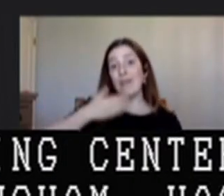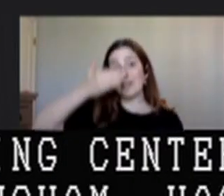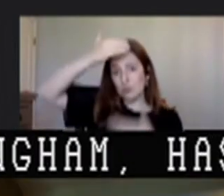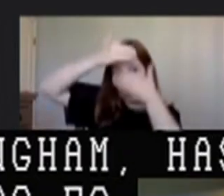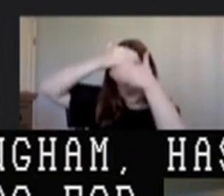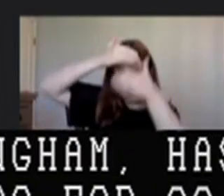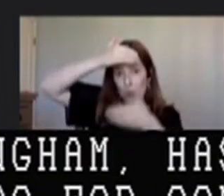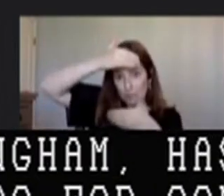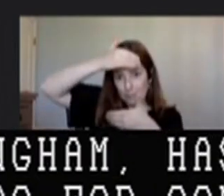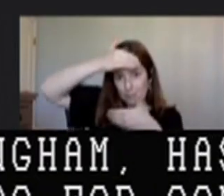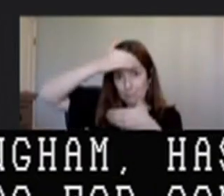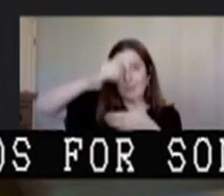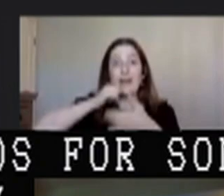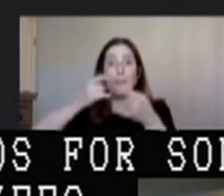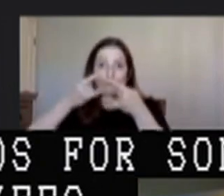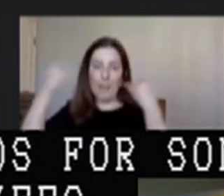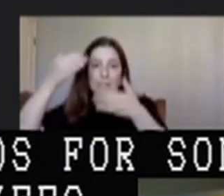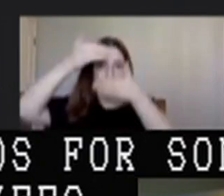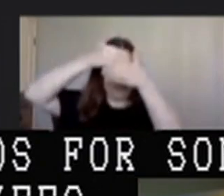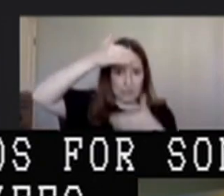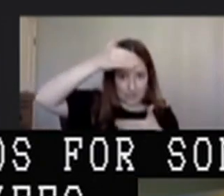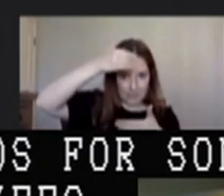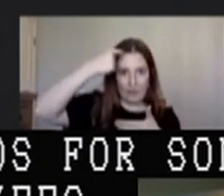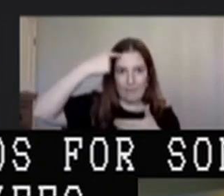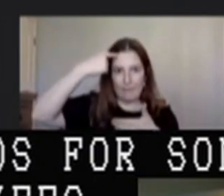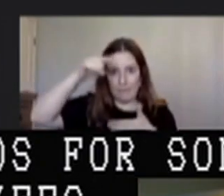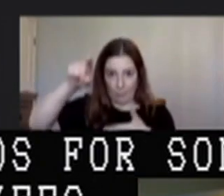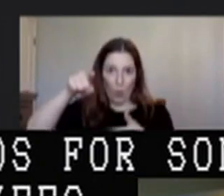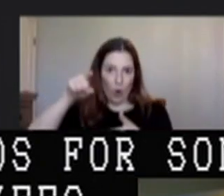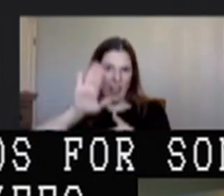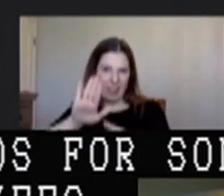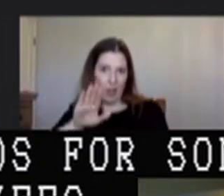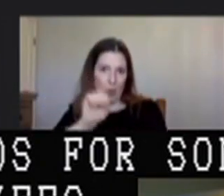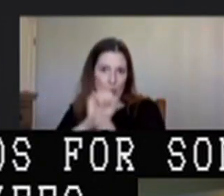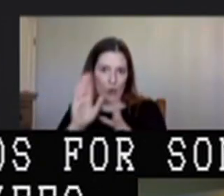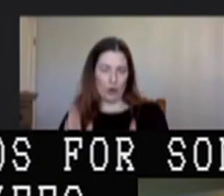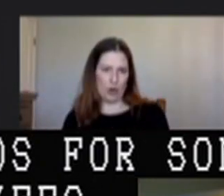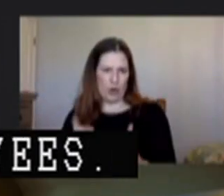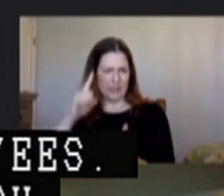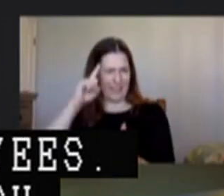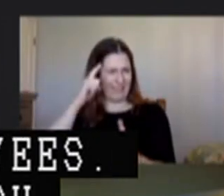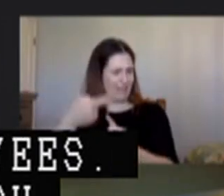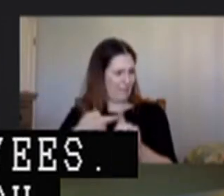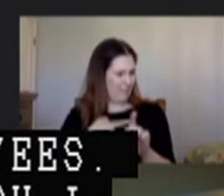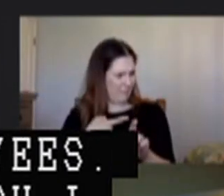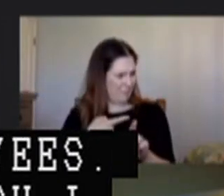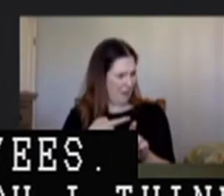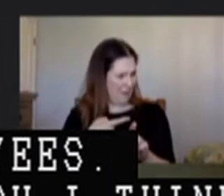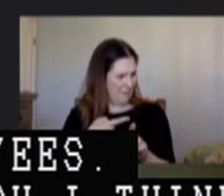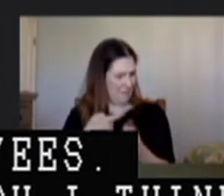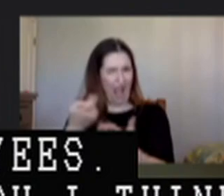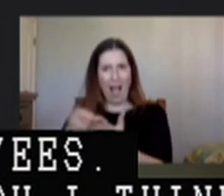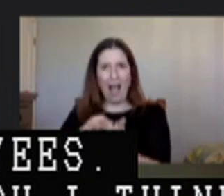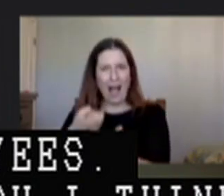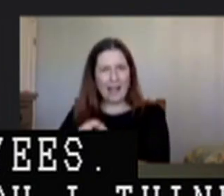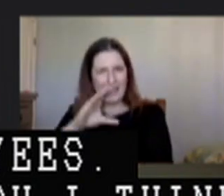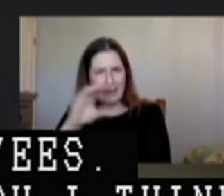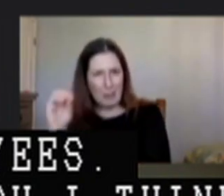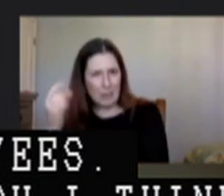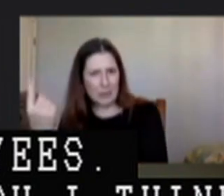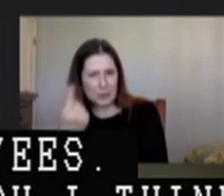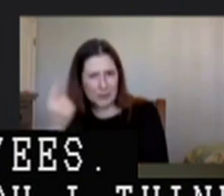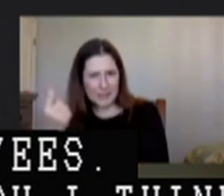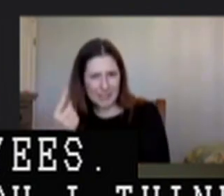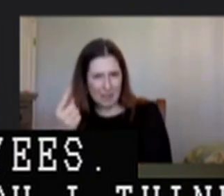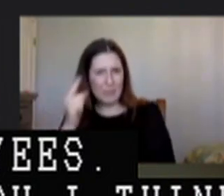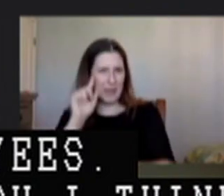employees through, I think, I believe it's a hockey company. I think